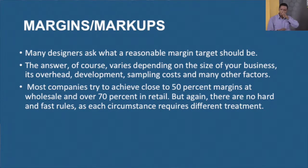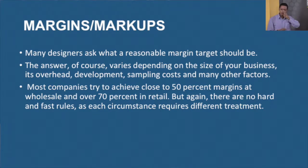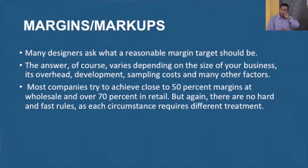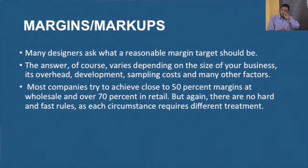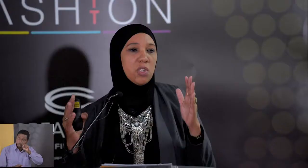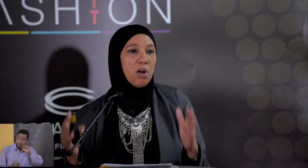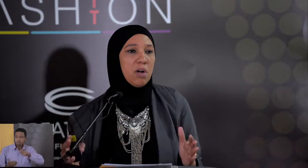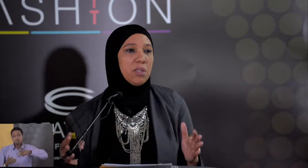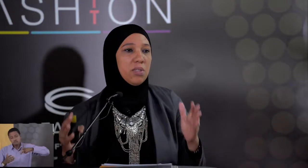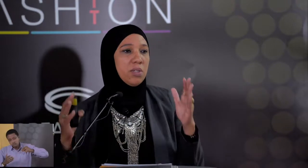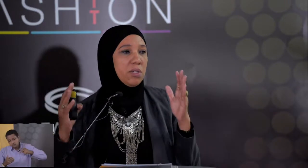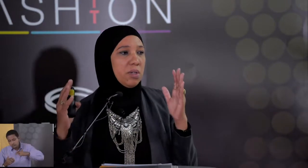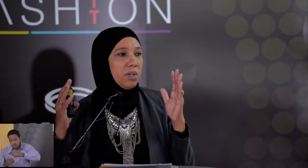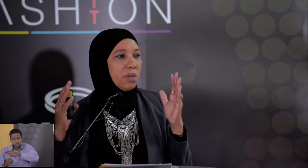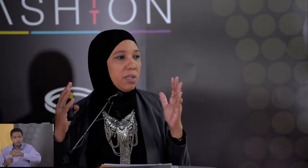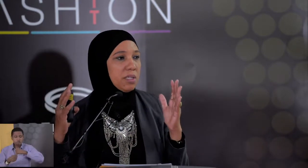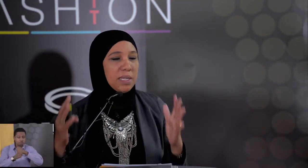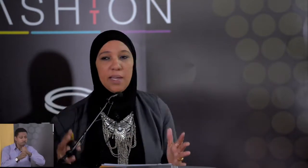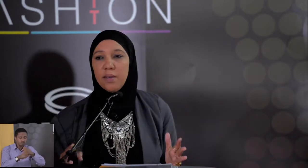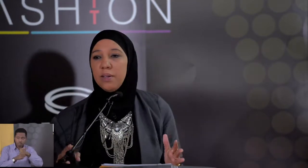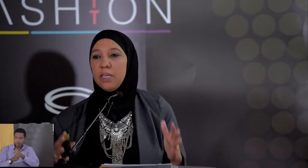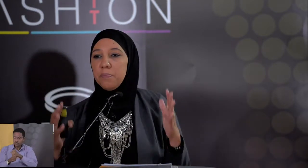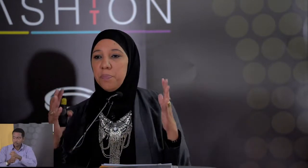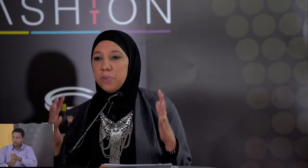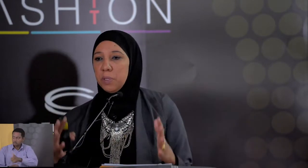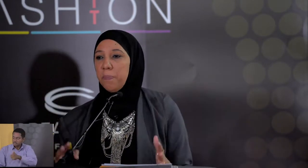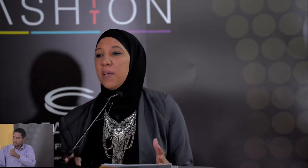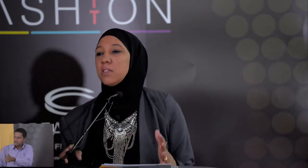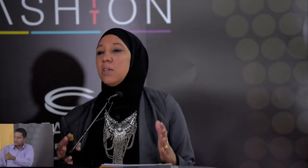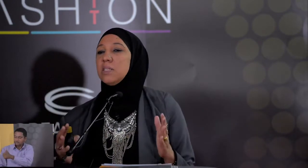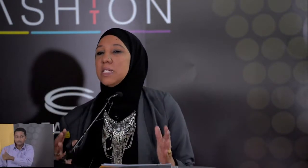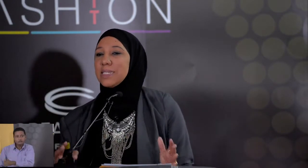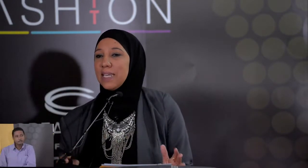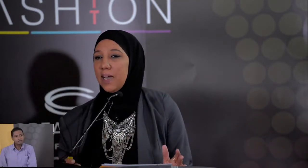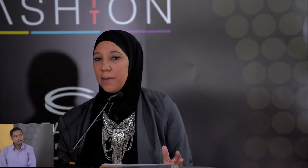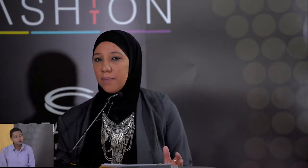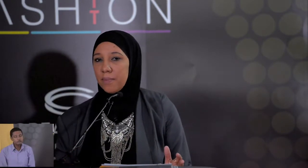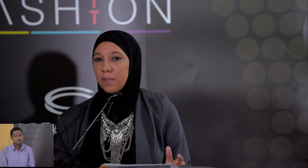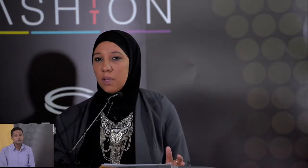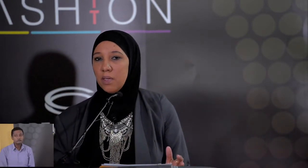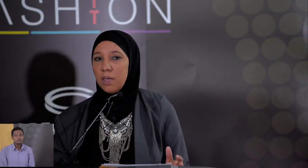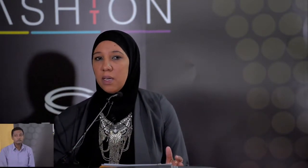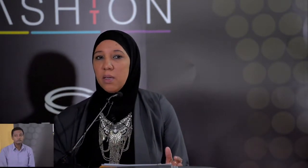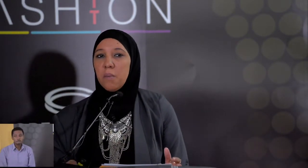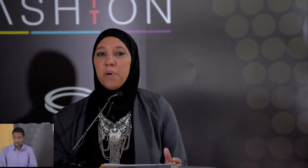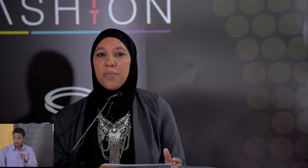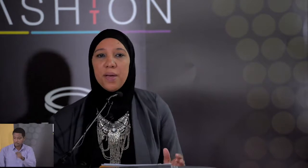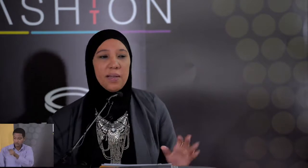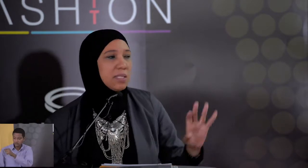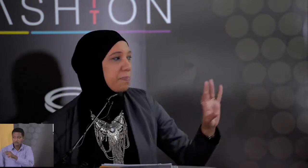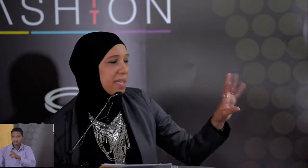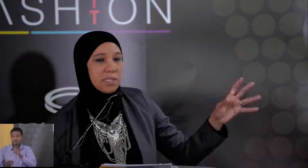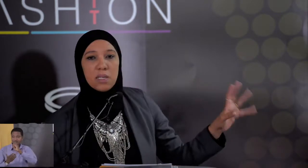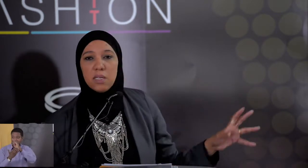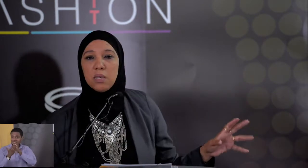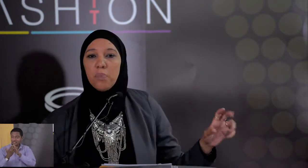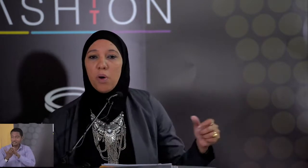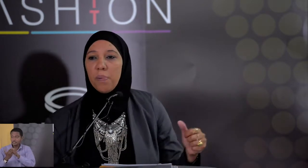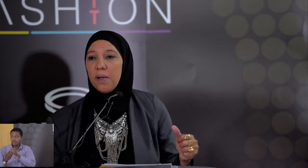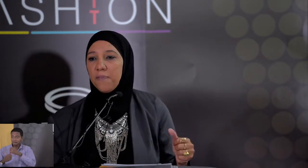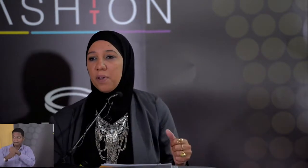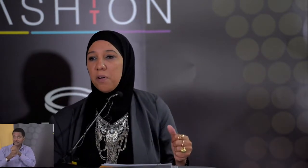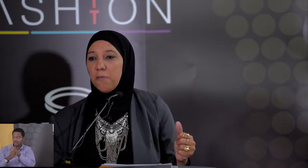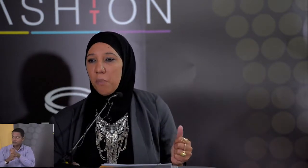it depends on the designer, it depends on the design, okay? But that is basically